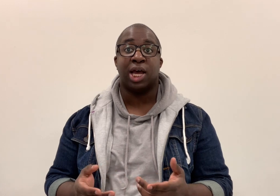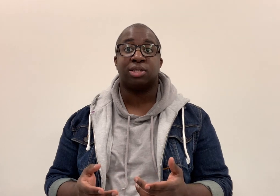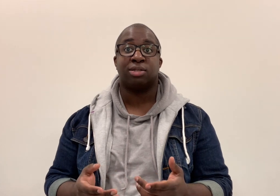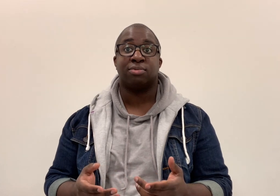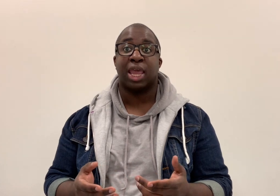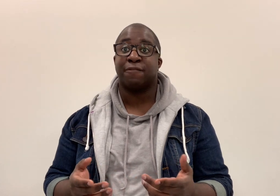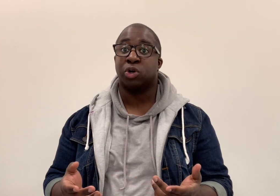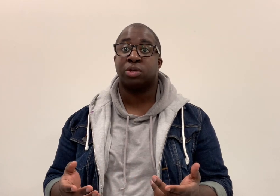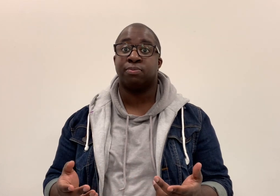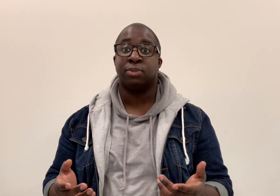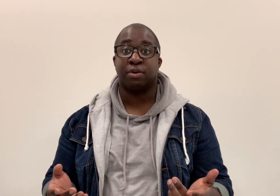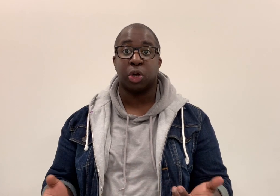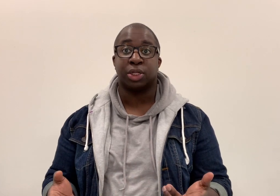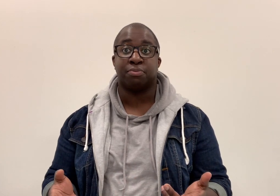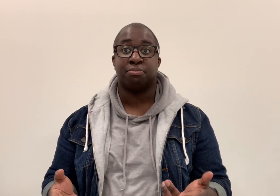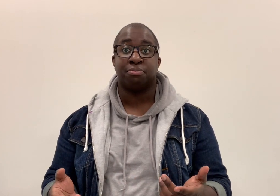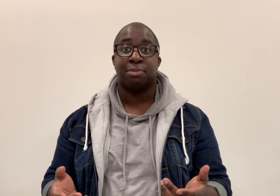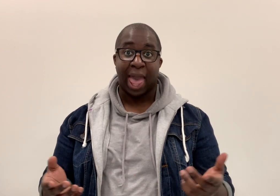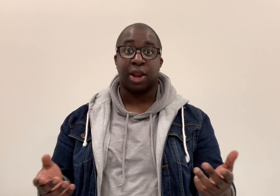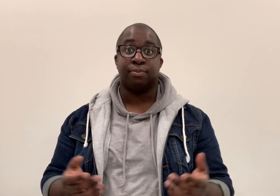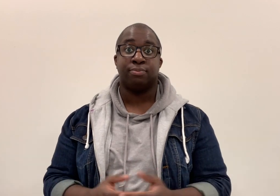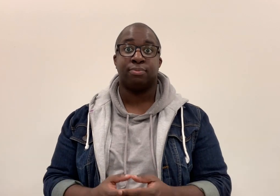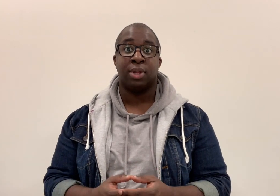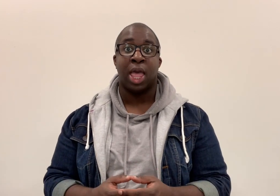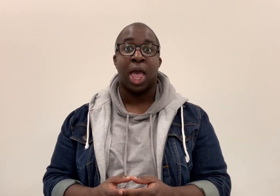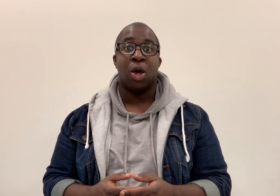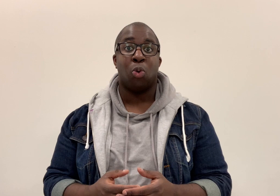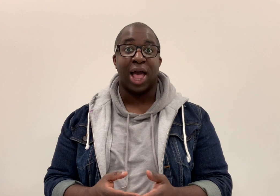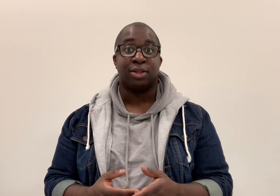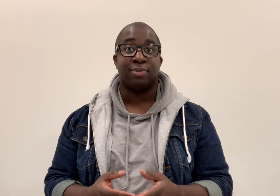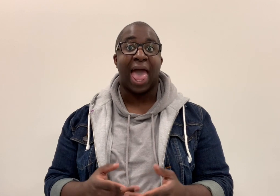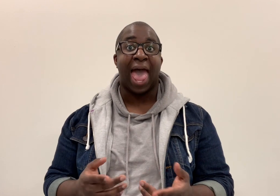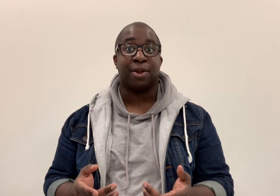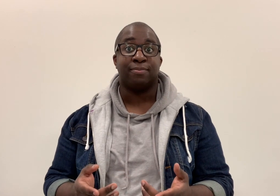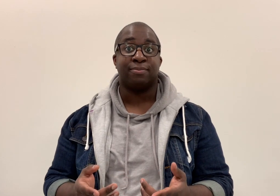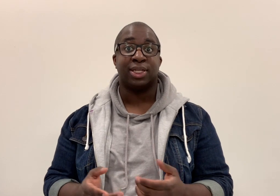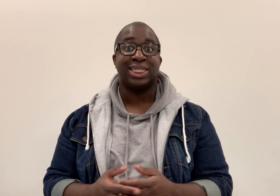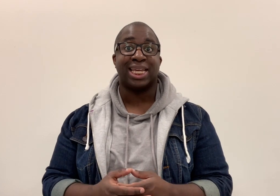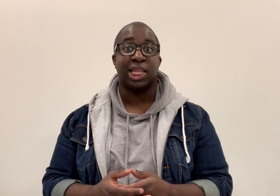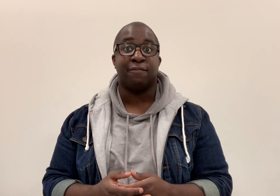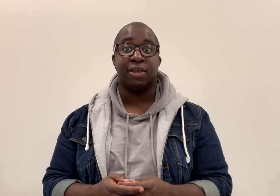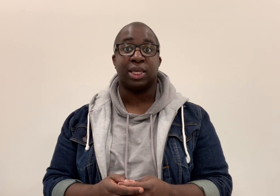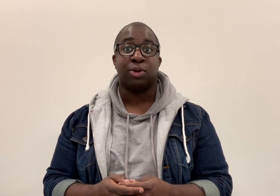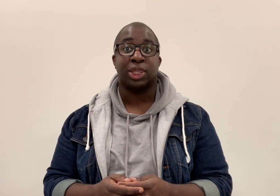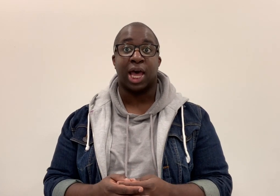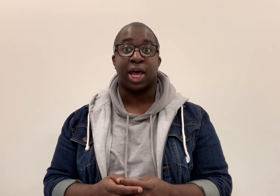Out of the dust came the first living person, Adam. Well, Adam